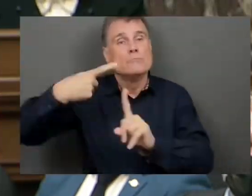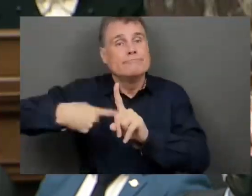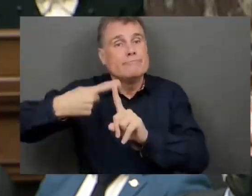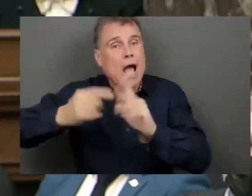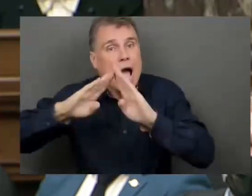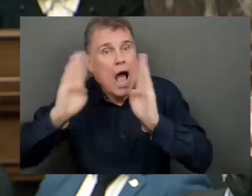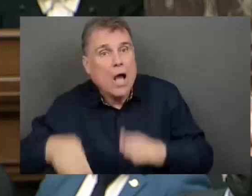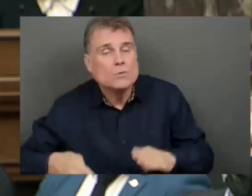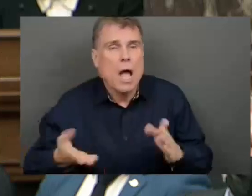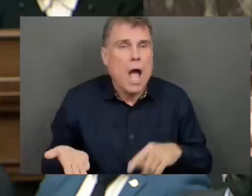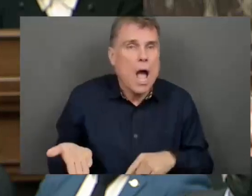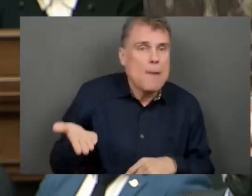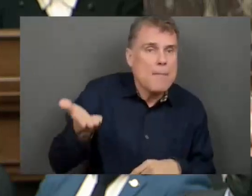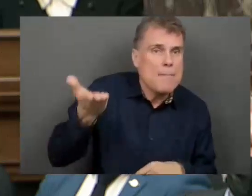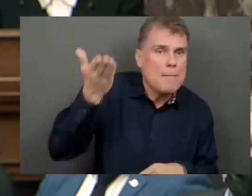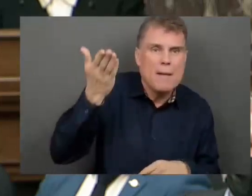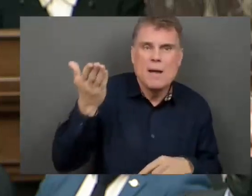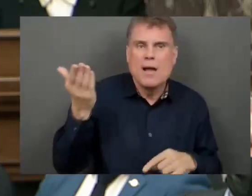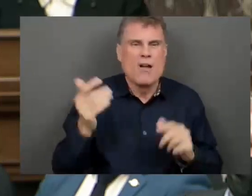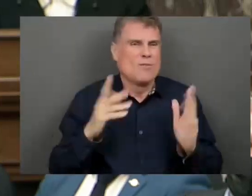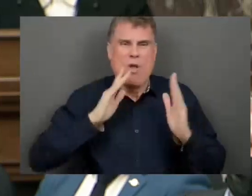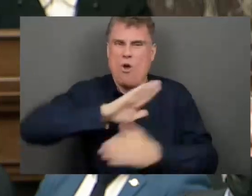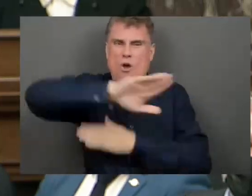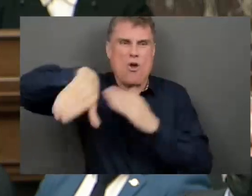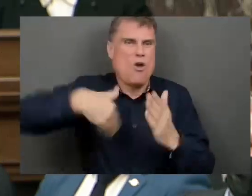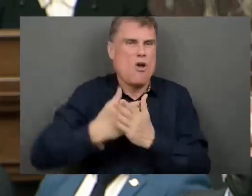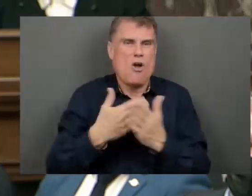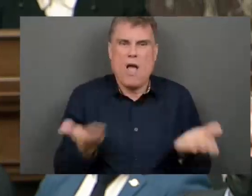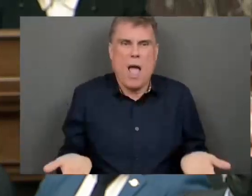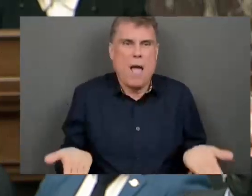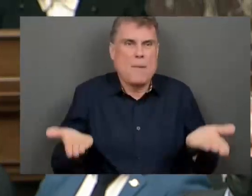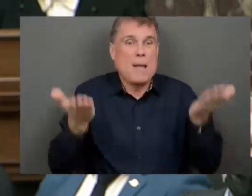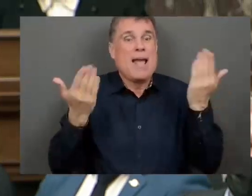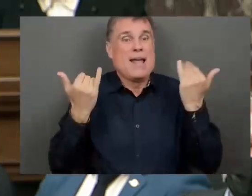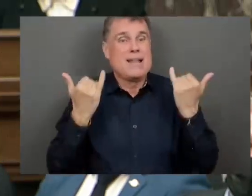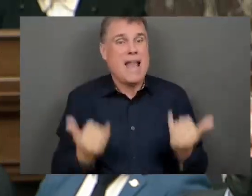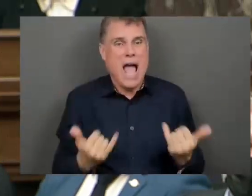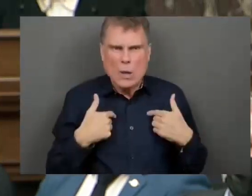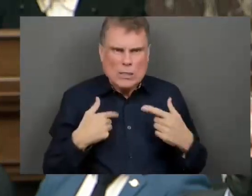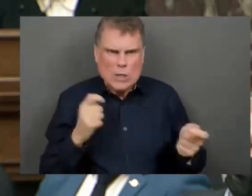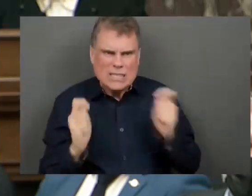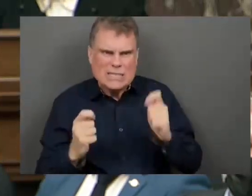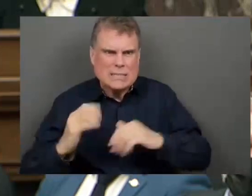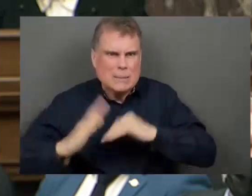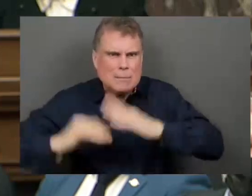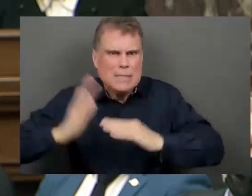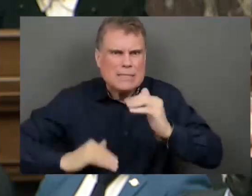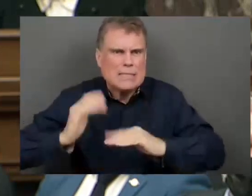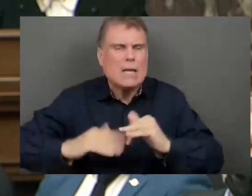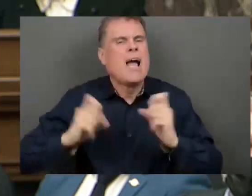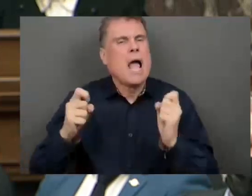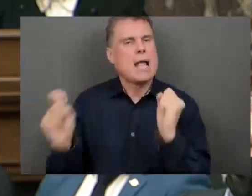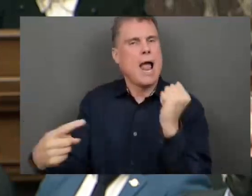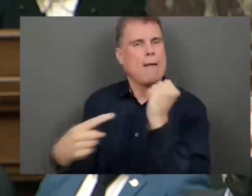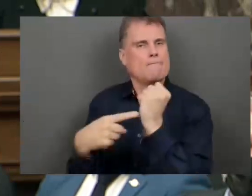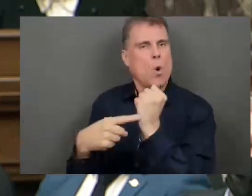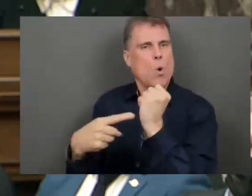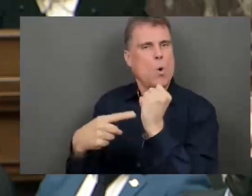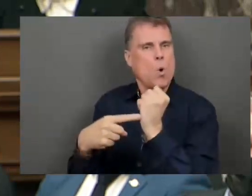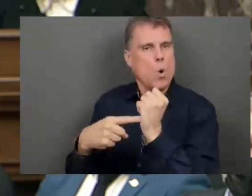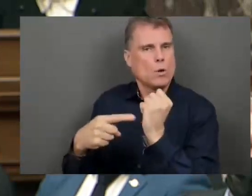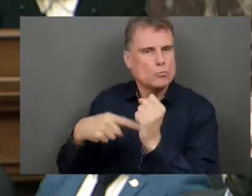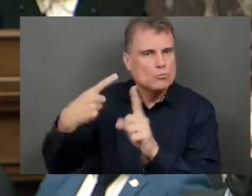been investing so much, both in building out affordable housing and also just, for example, this week with the support of the Green